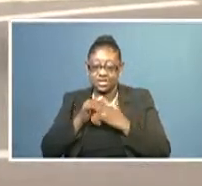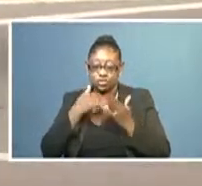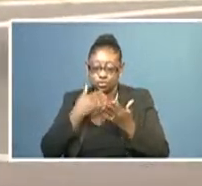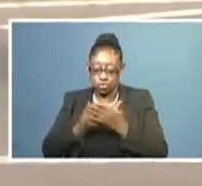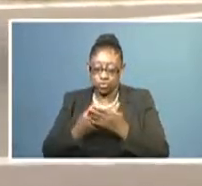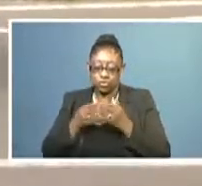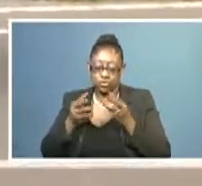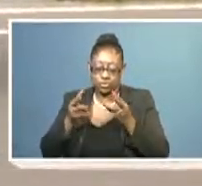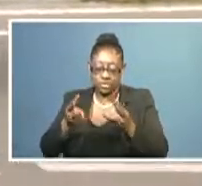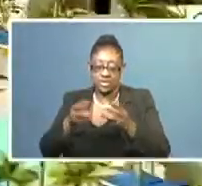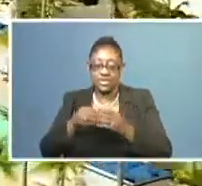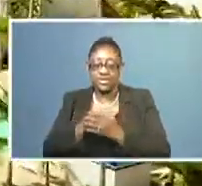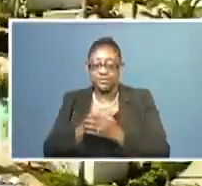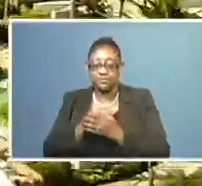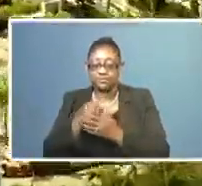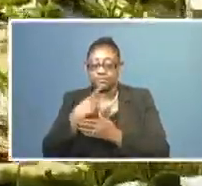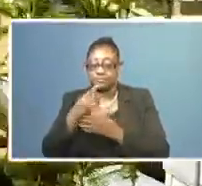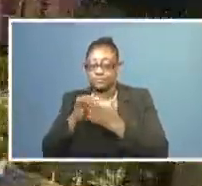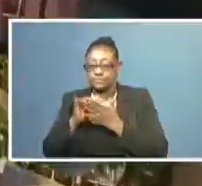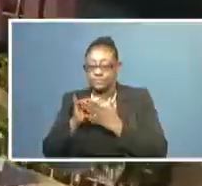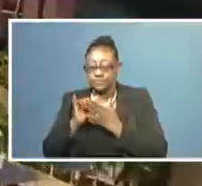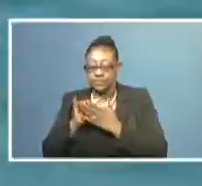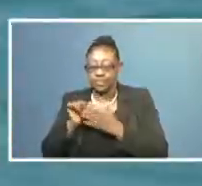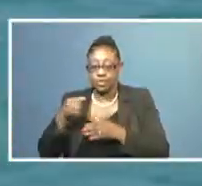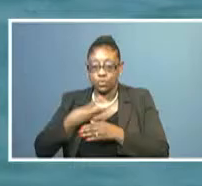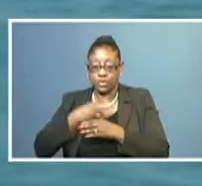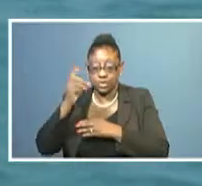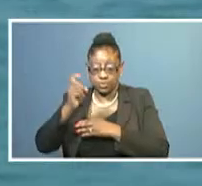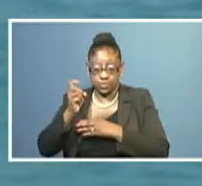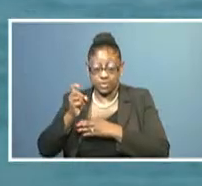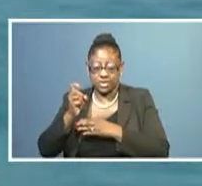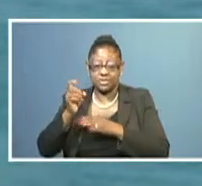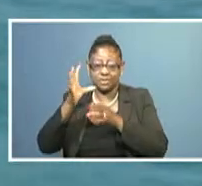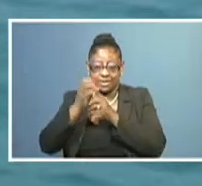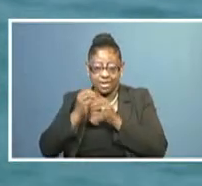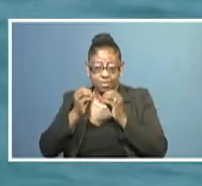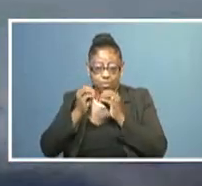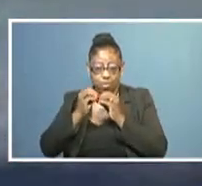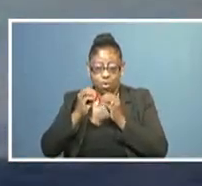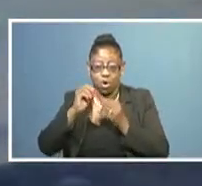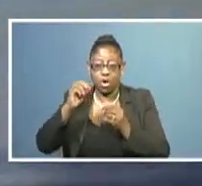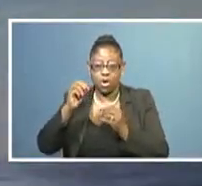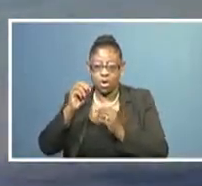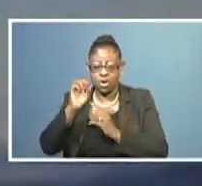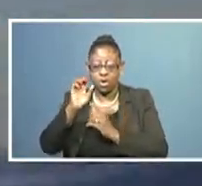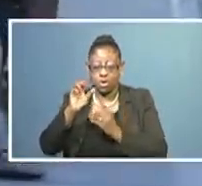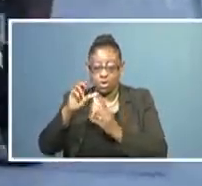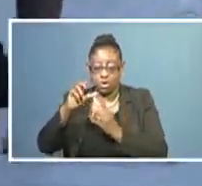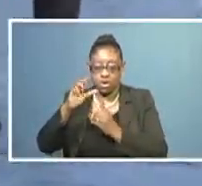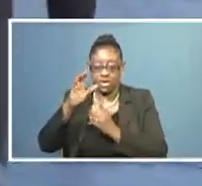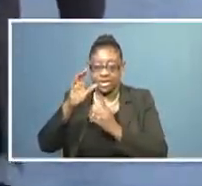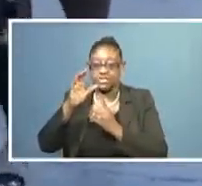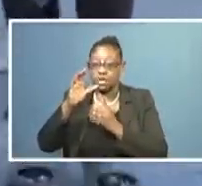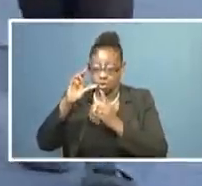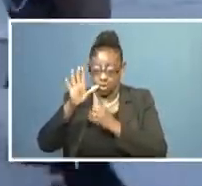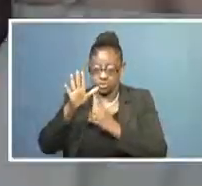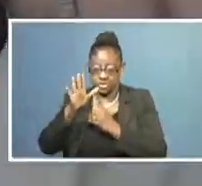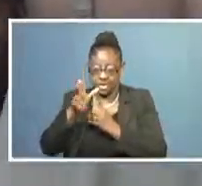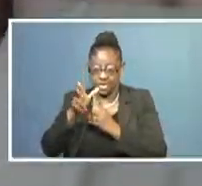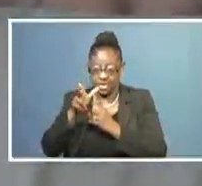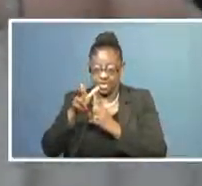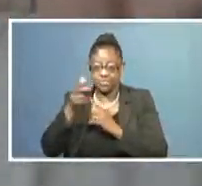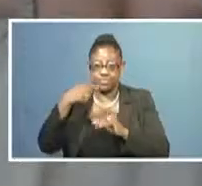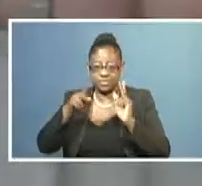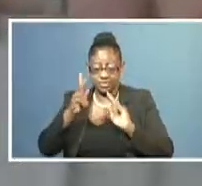new CDC advisory is anticipated, though, to propel hotel occupancy numbers in the coming months. That includes spring break and the robust